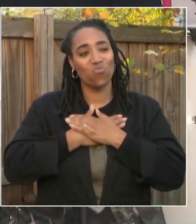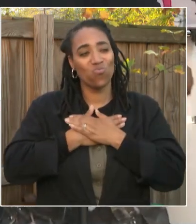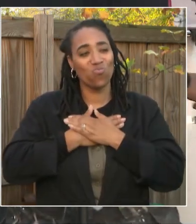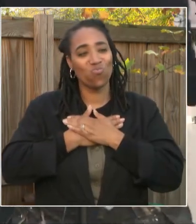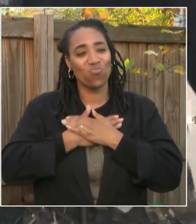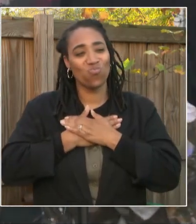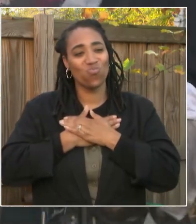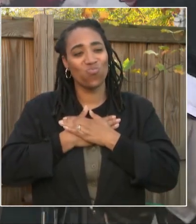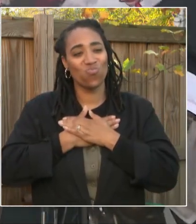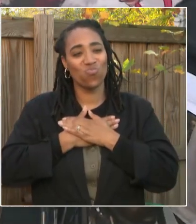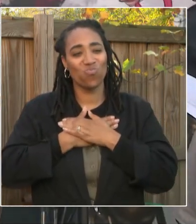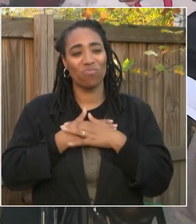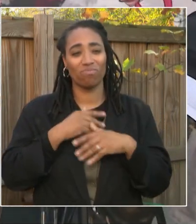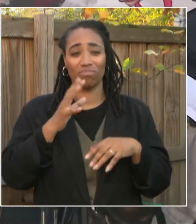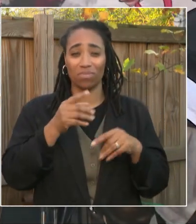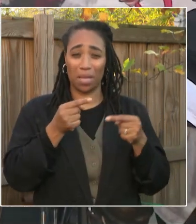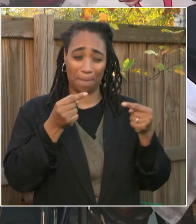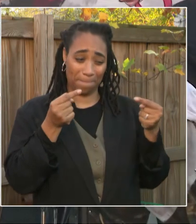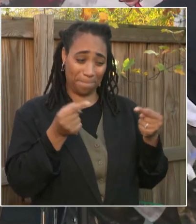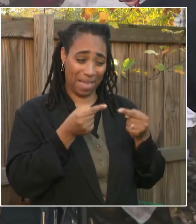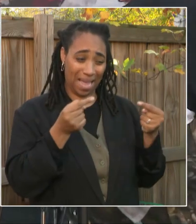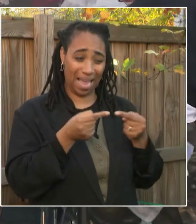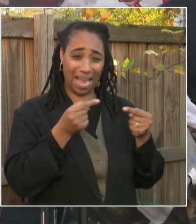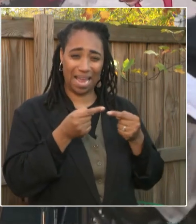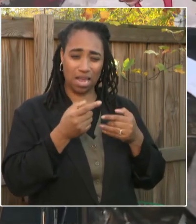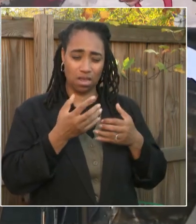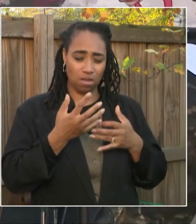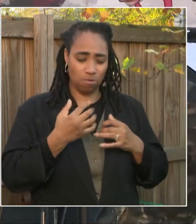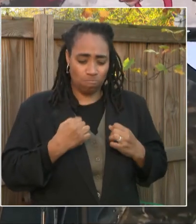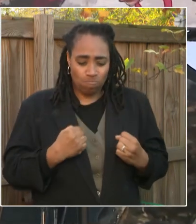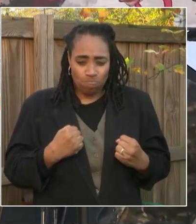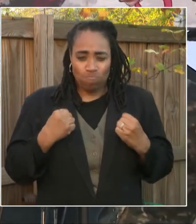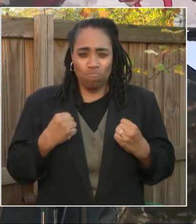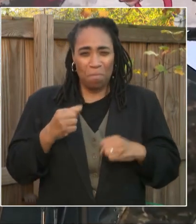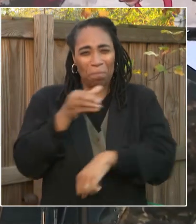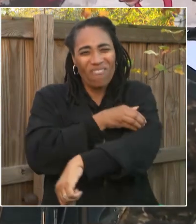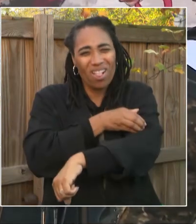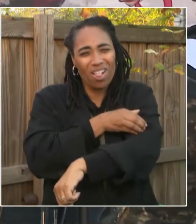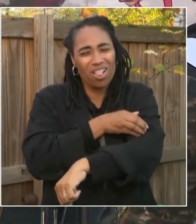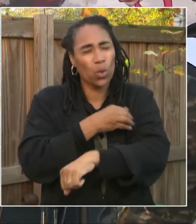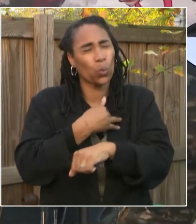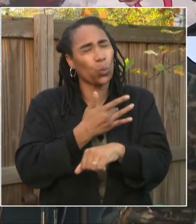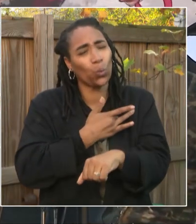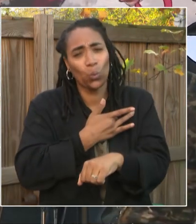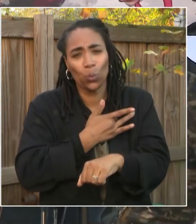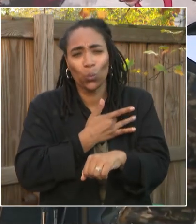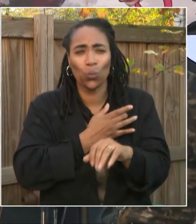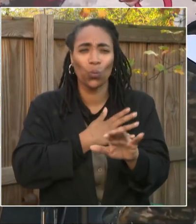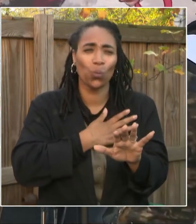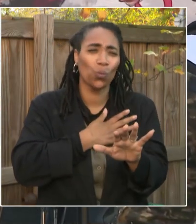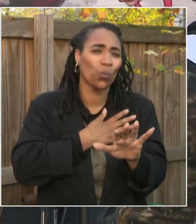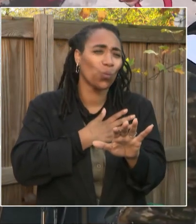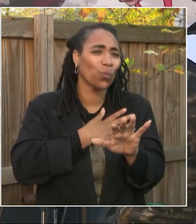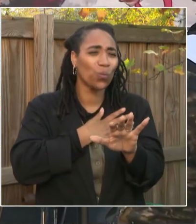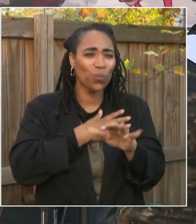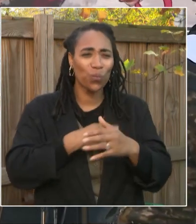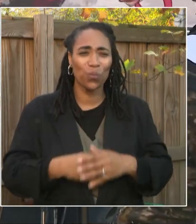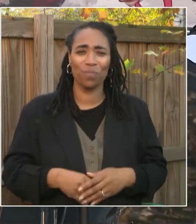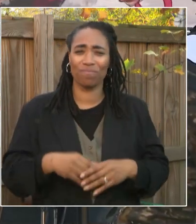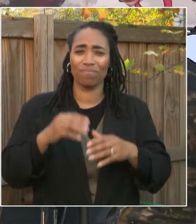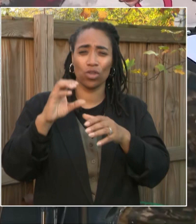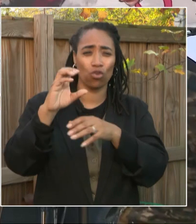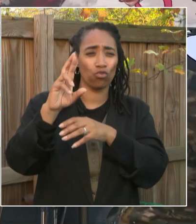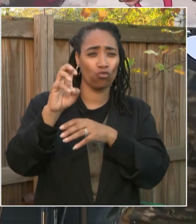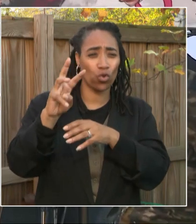power, that I first met them as they were part of a crew called Check It, but they were able, and they were doing a lot